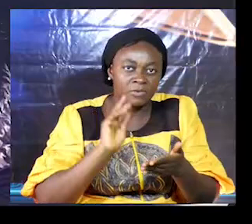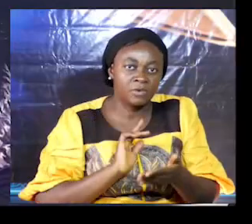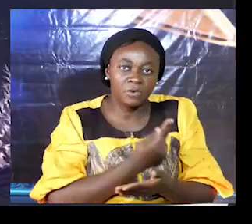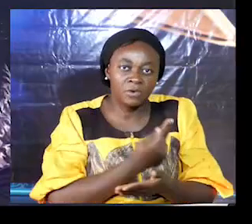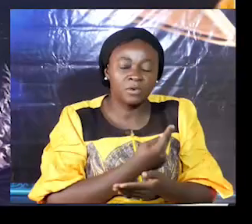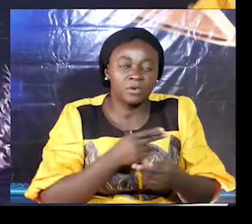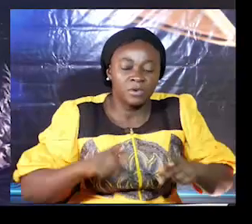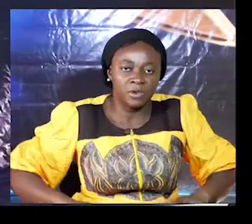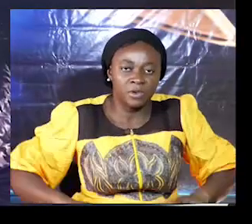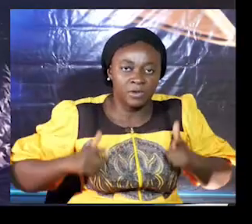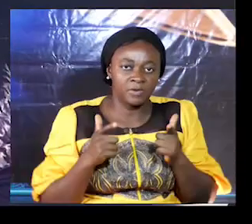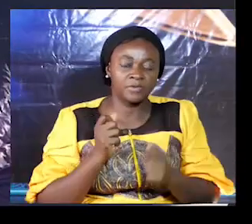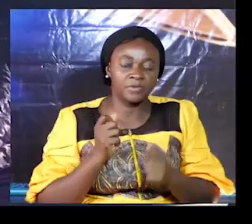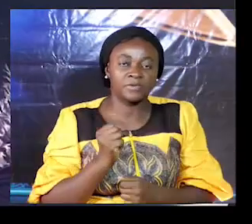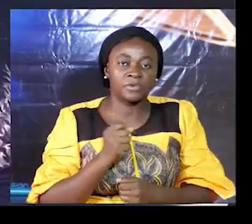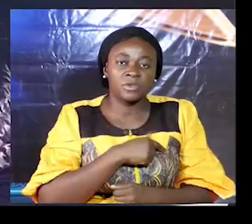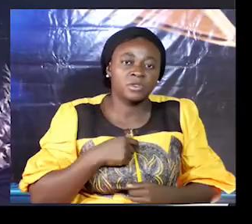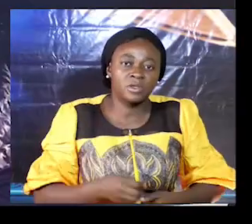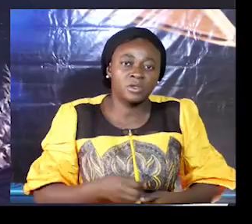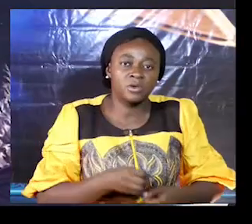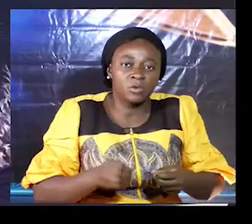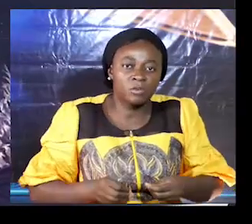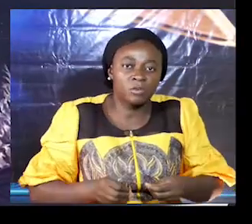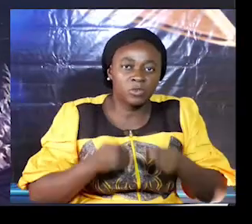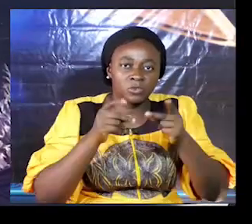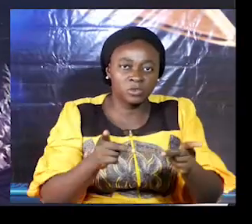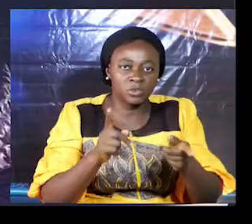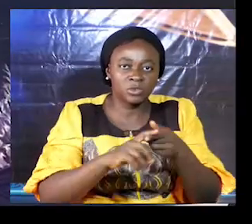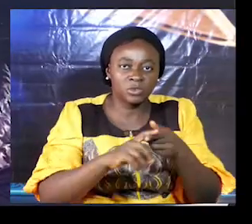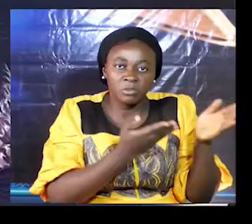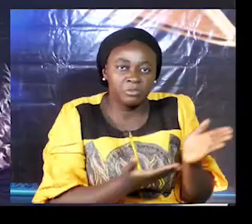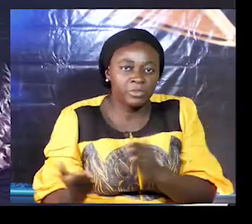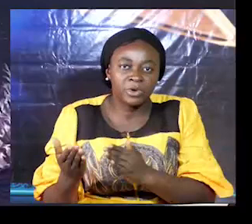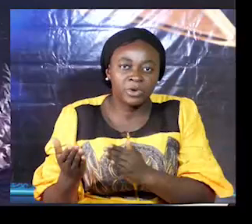good opportunity to bring you the understanding of